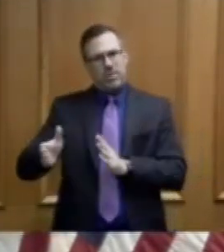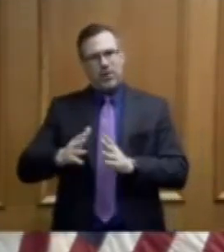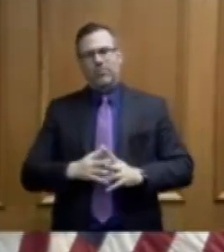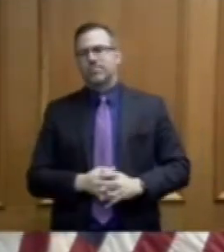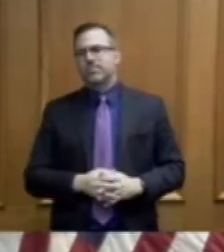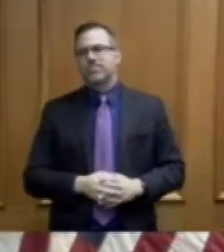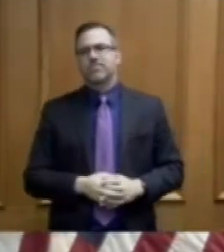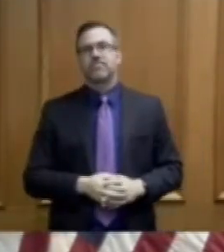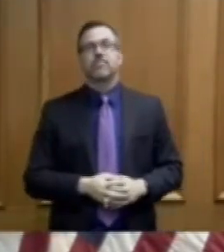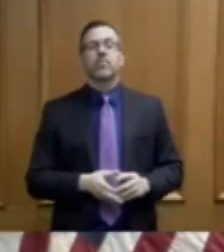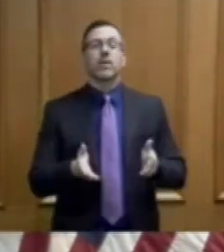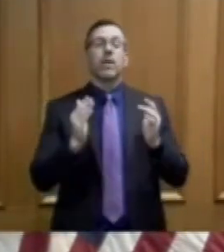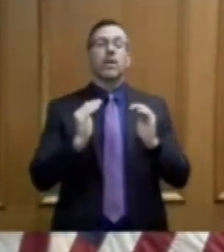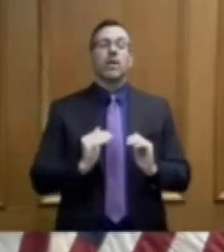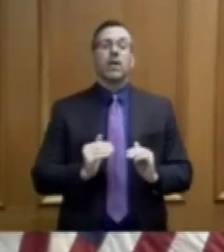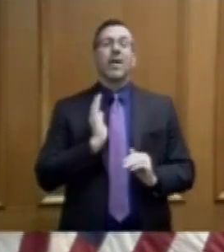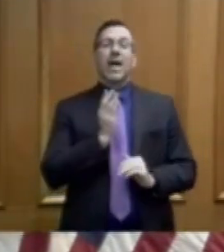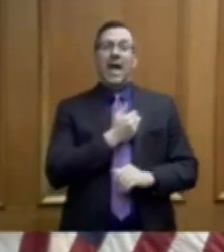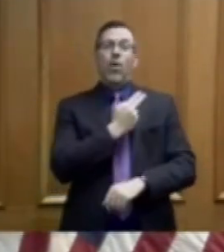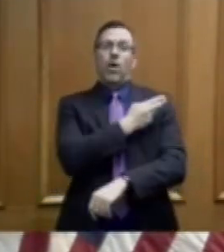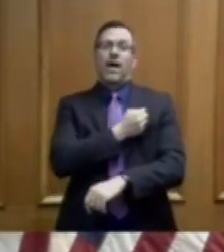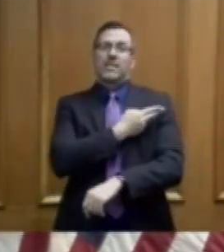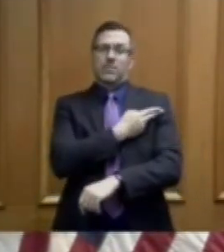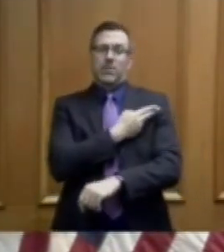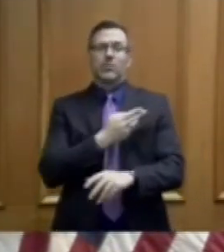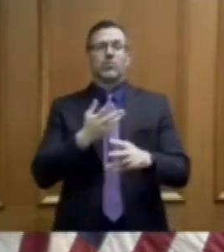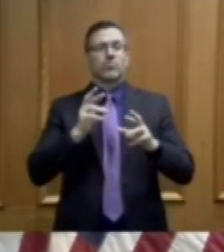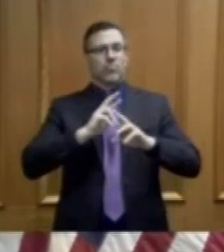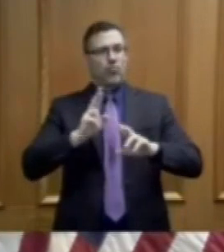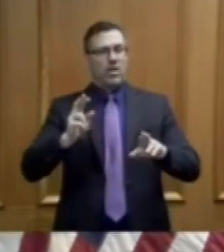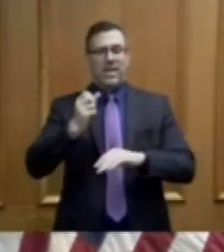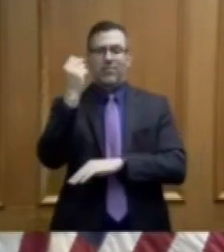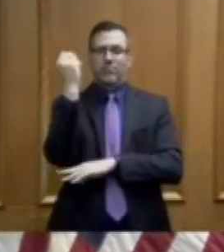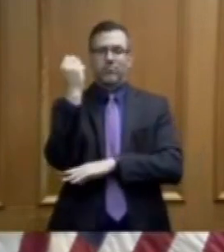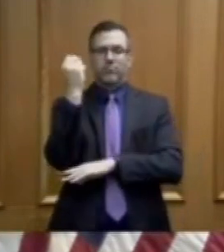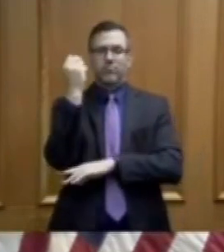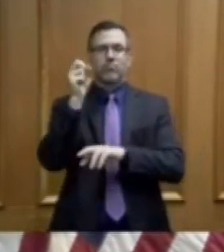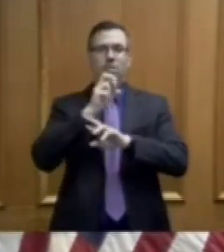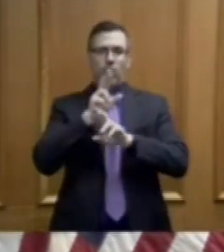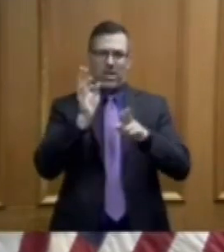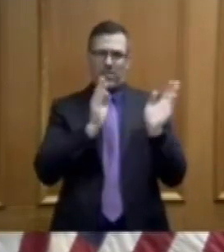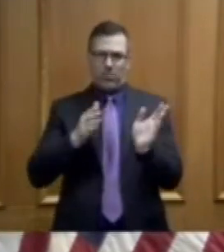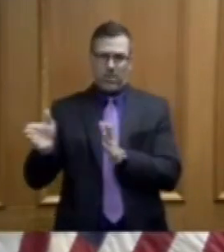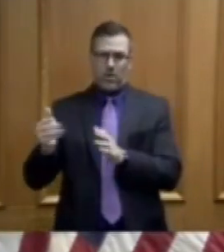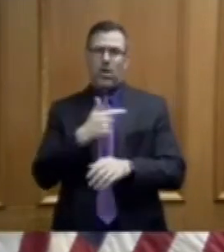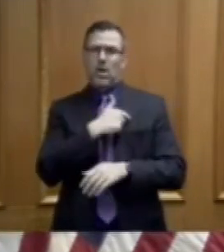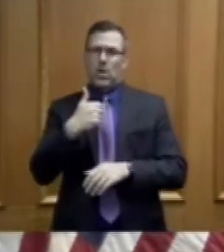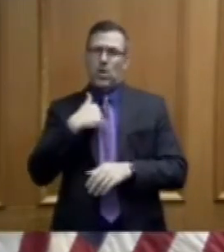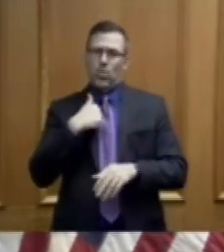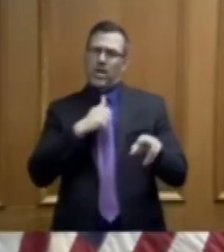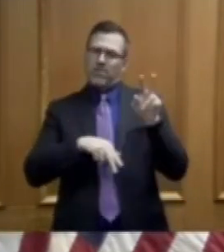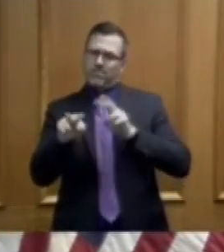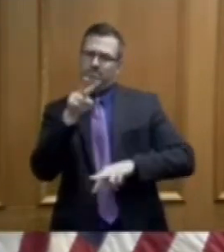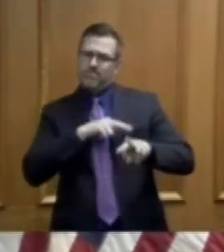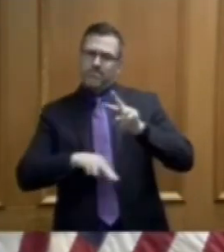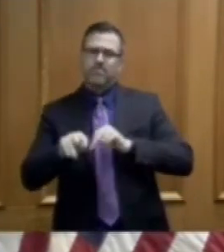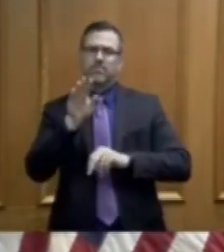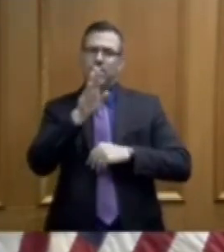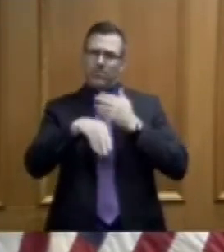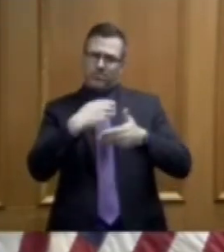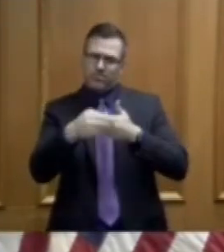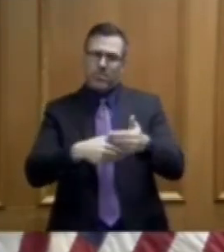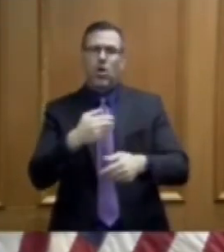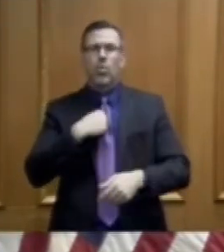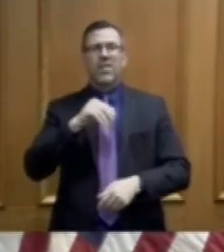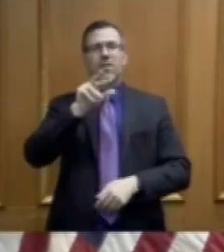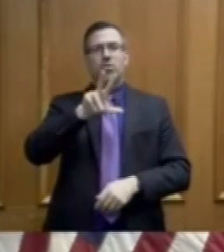our hospitals are prepared. We monitor their assets closely, and in a statewide aggregate form, we have 32% of